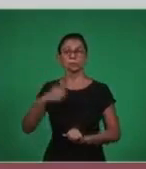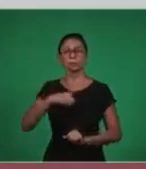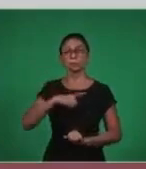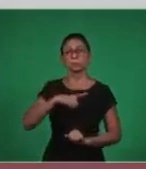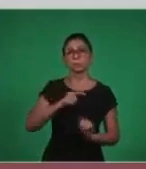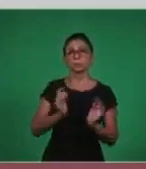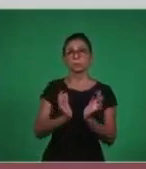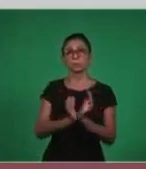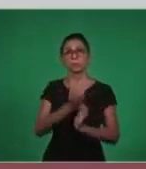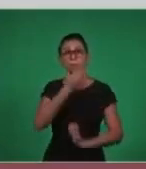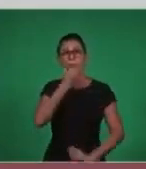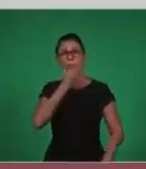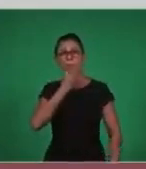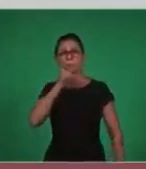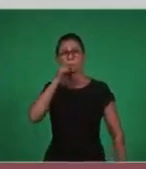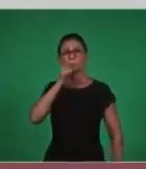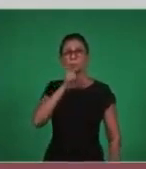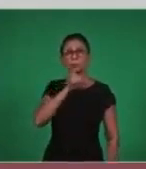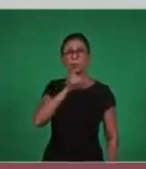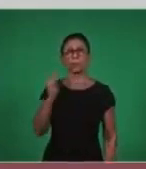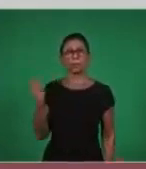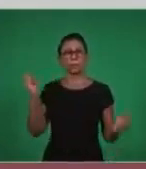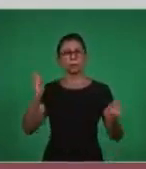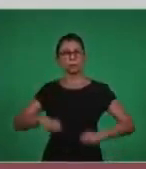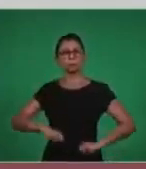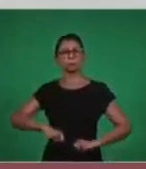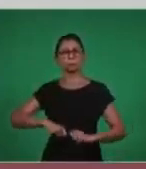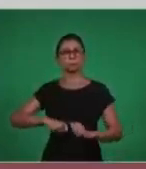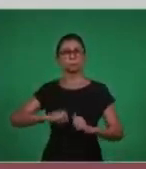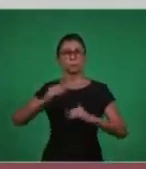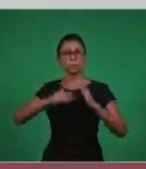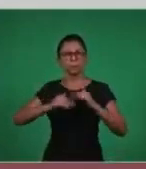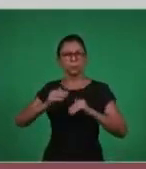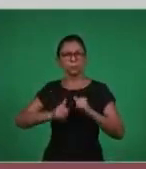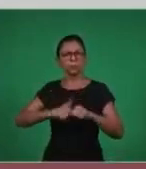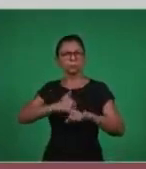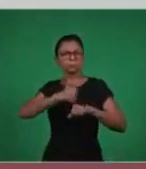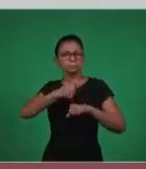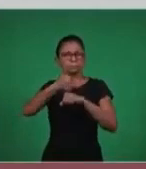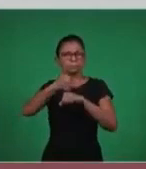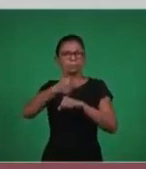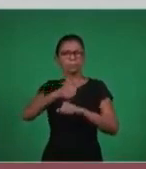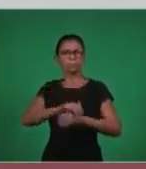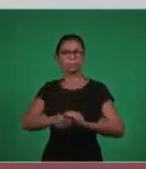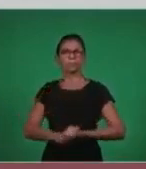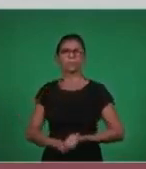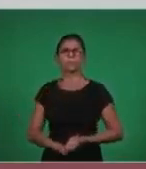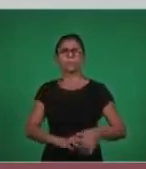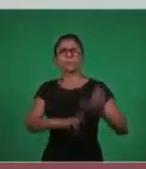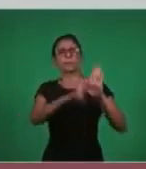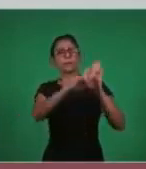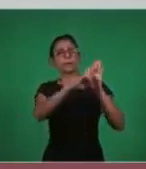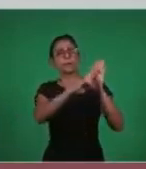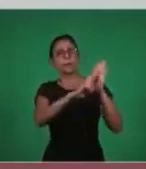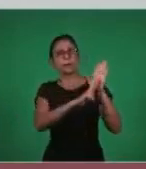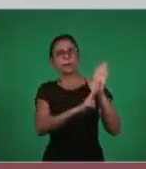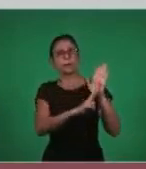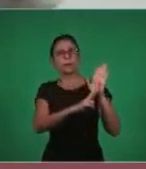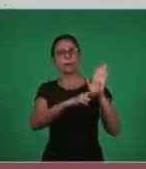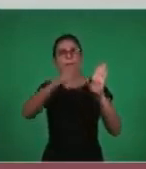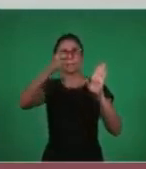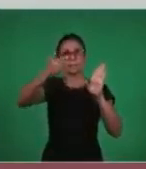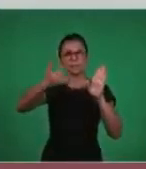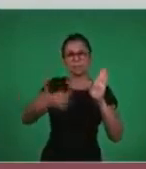group of men and women that have the ability to say what